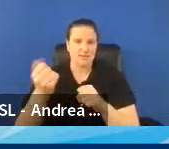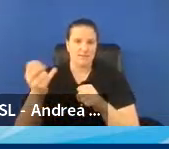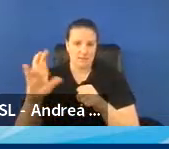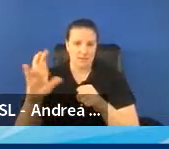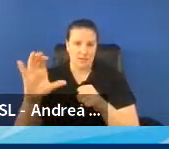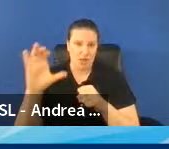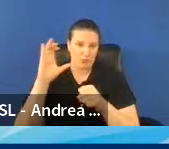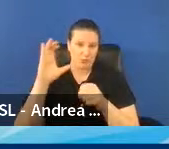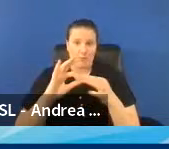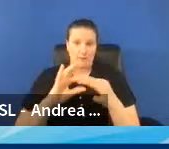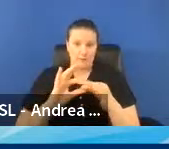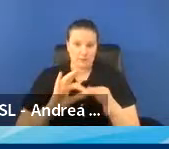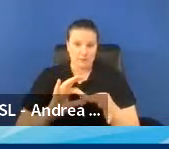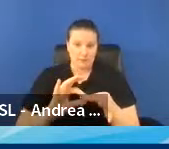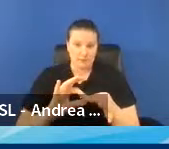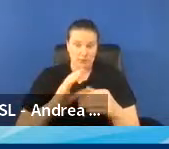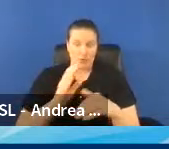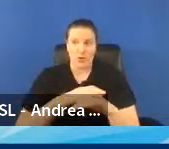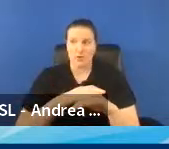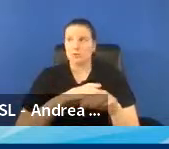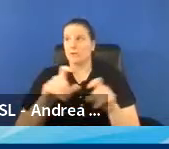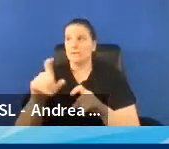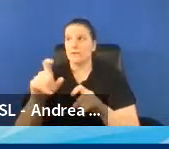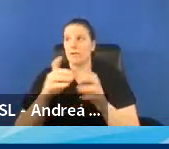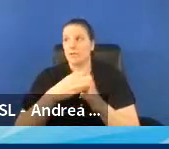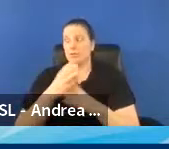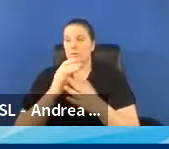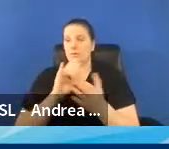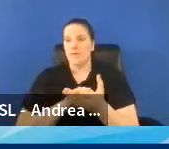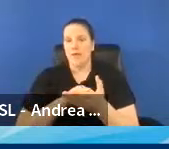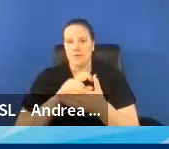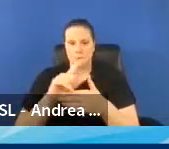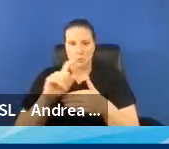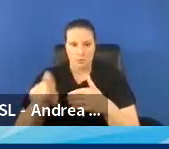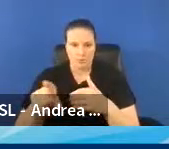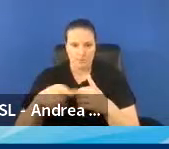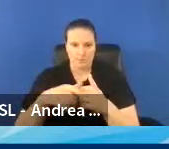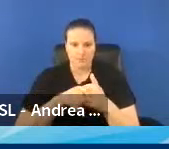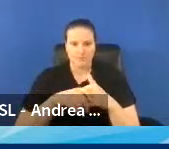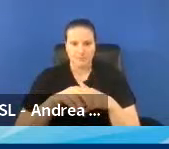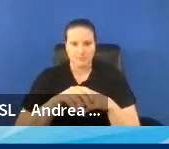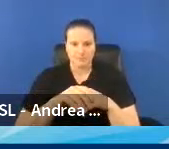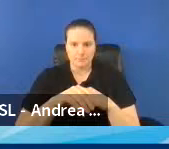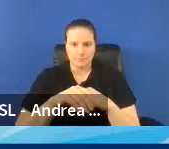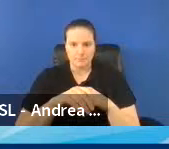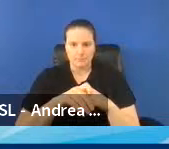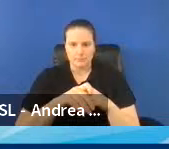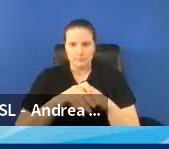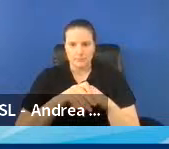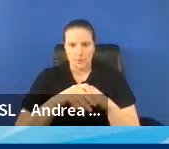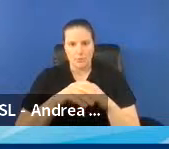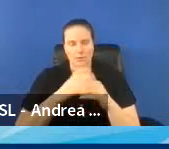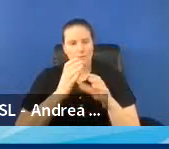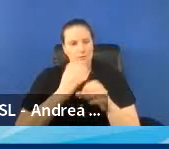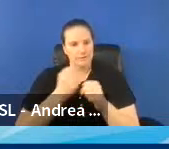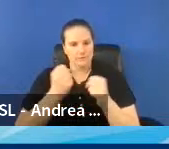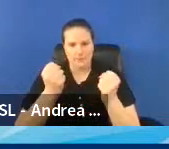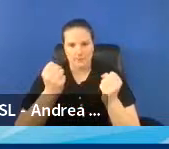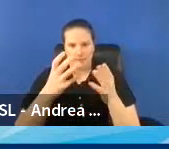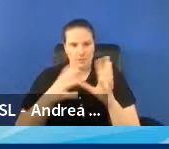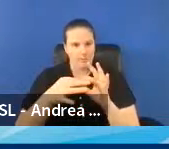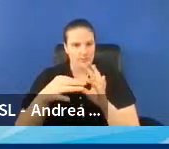comments via the survey through that question. And then we also receive a number of comments